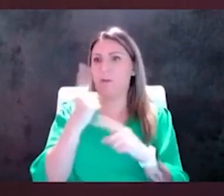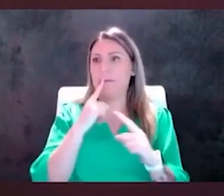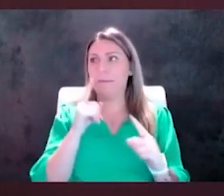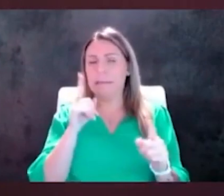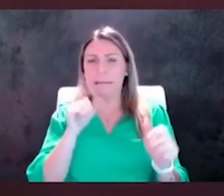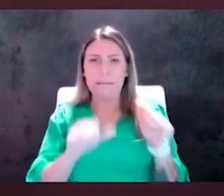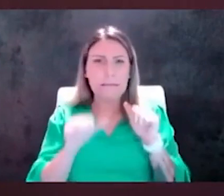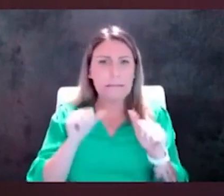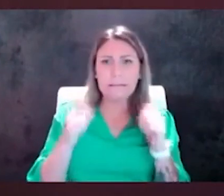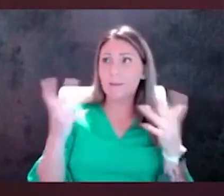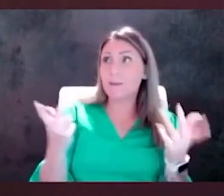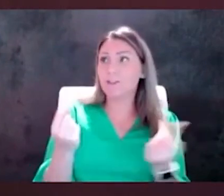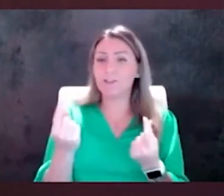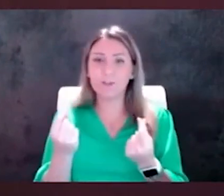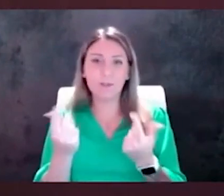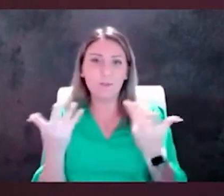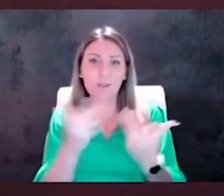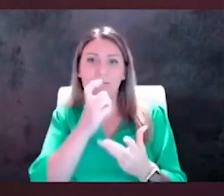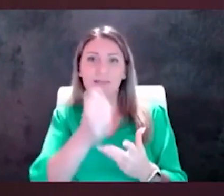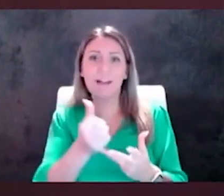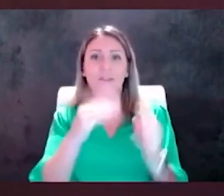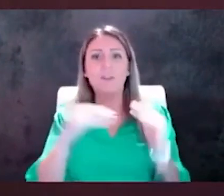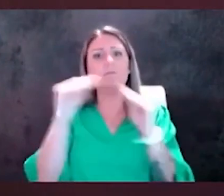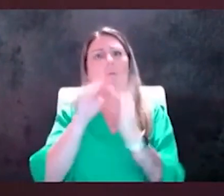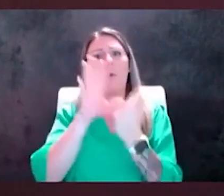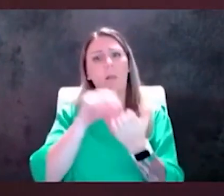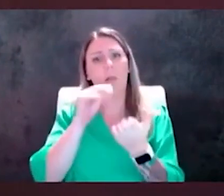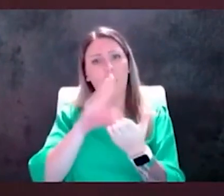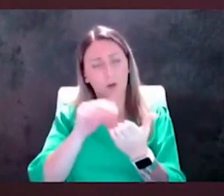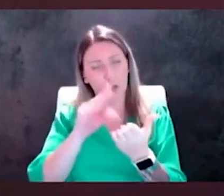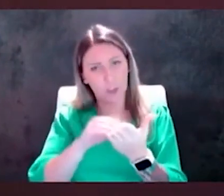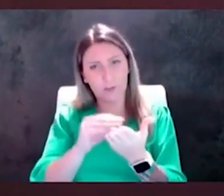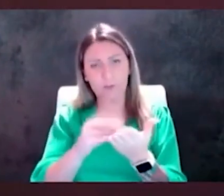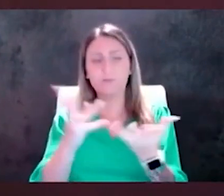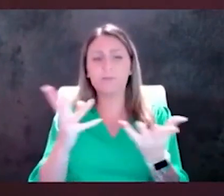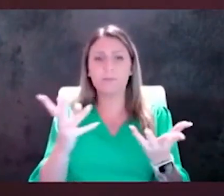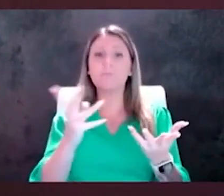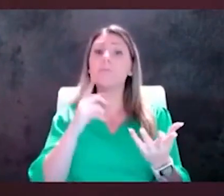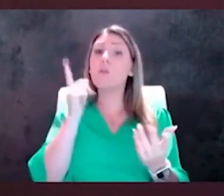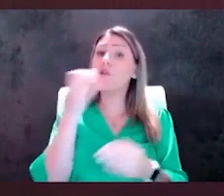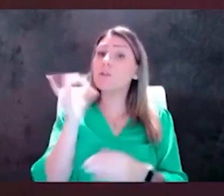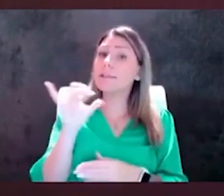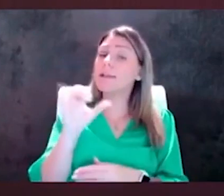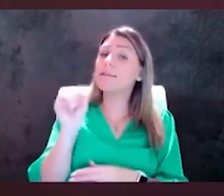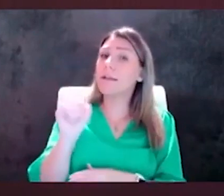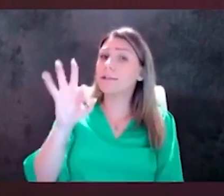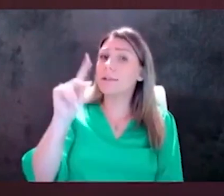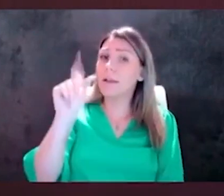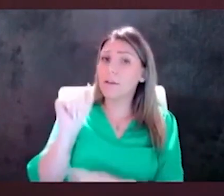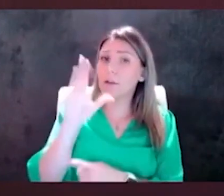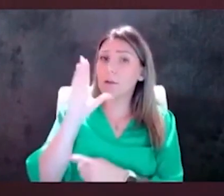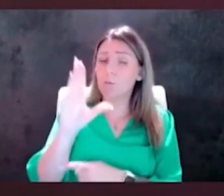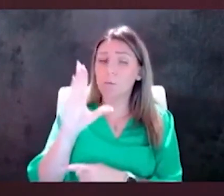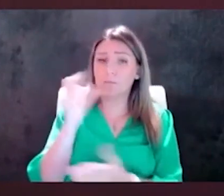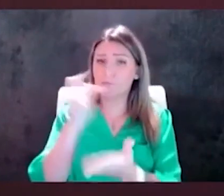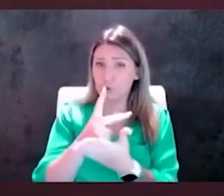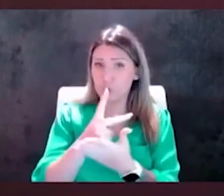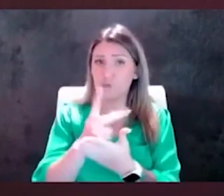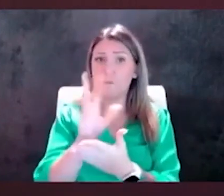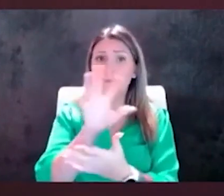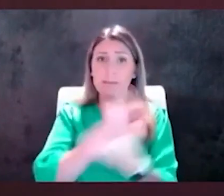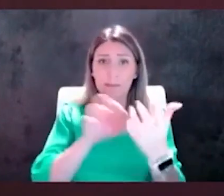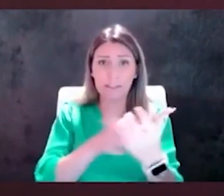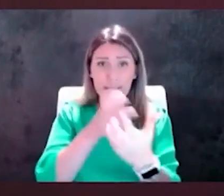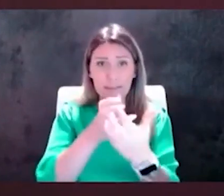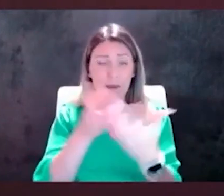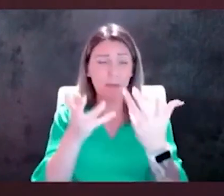and I think there's more to learn, there's more to be said. It does look like the FDA is going to say it is okay to mix and match, and there may be some special circumstances. We